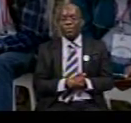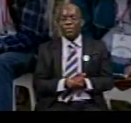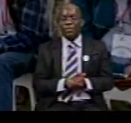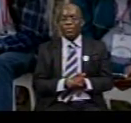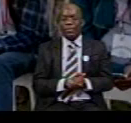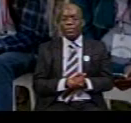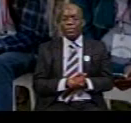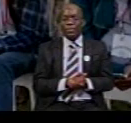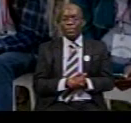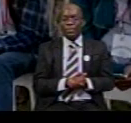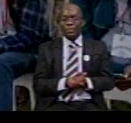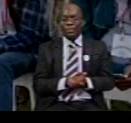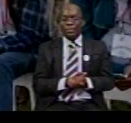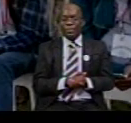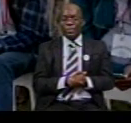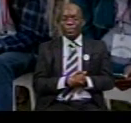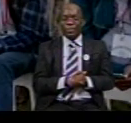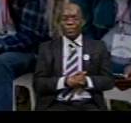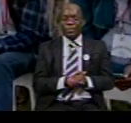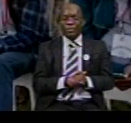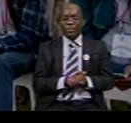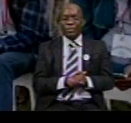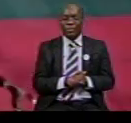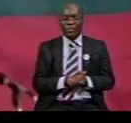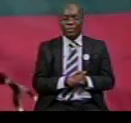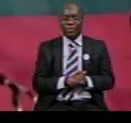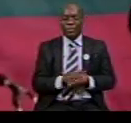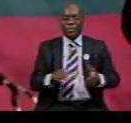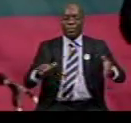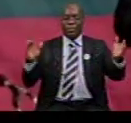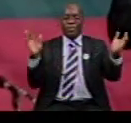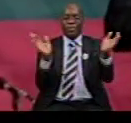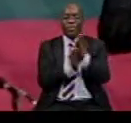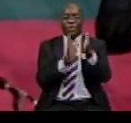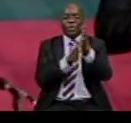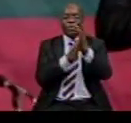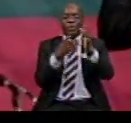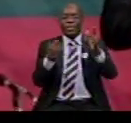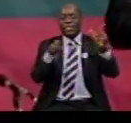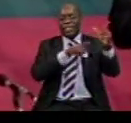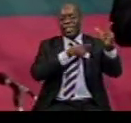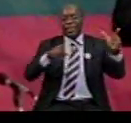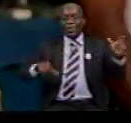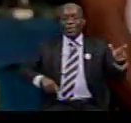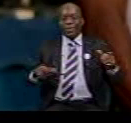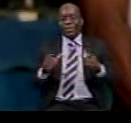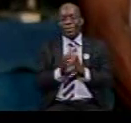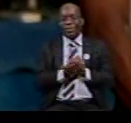Praise the Lord!